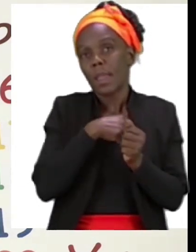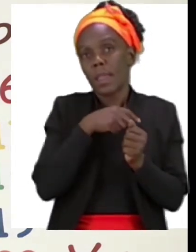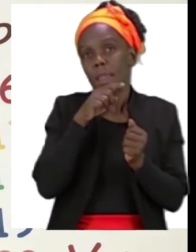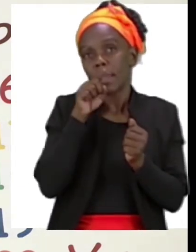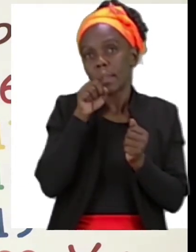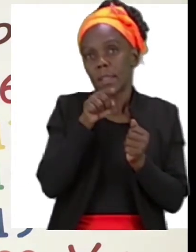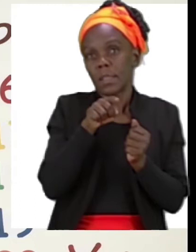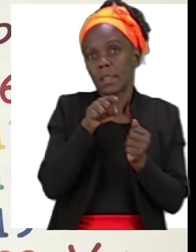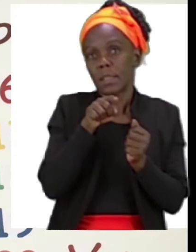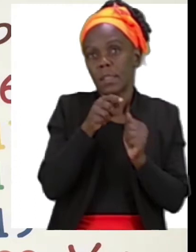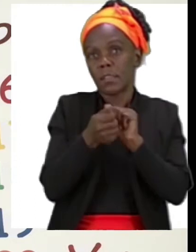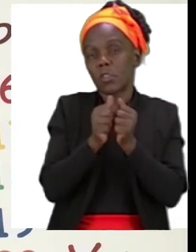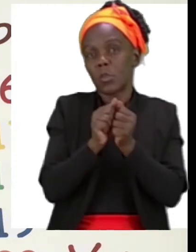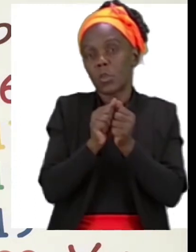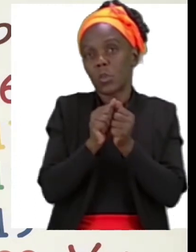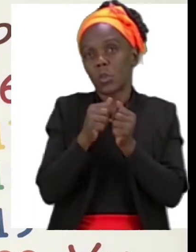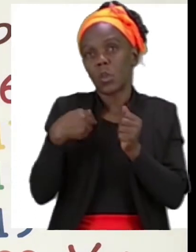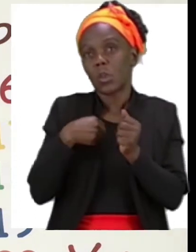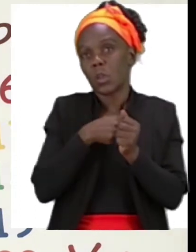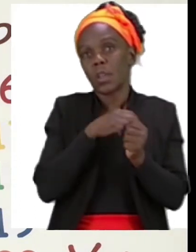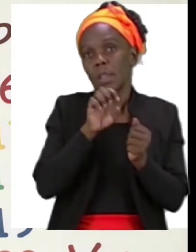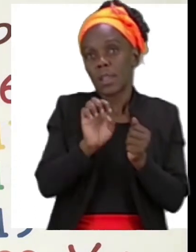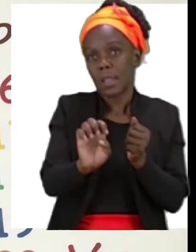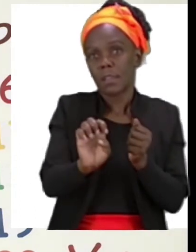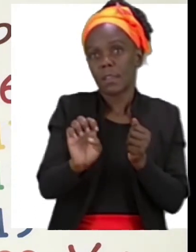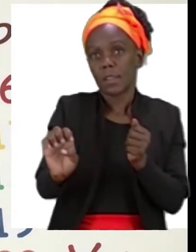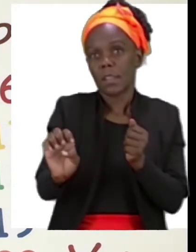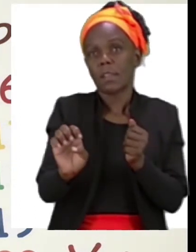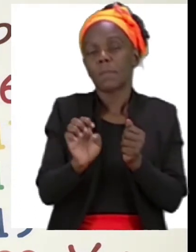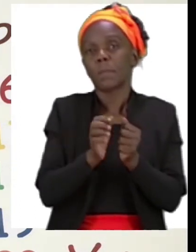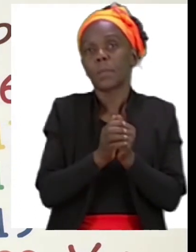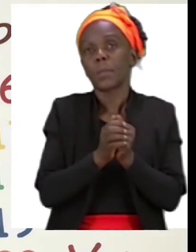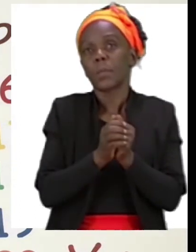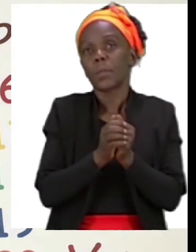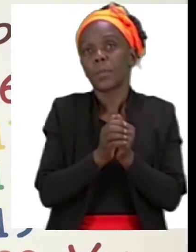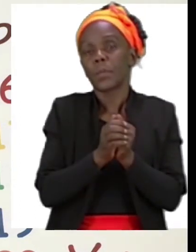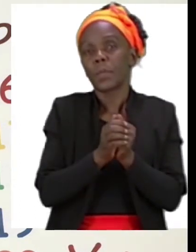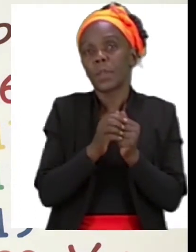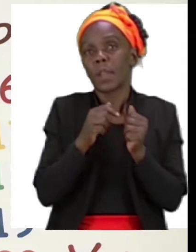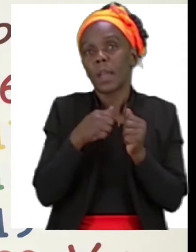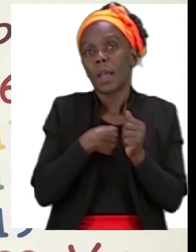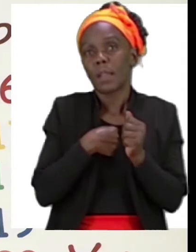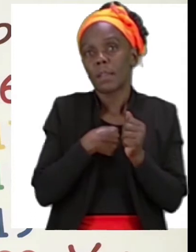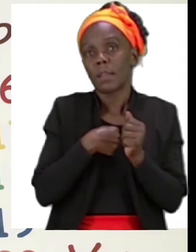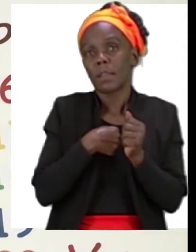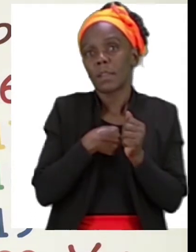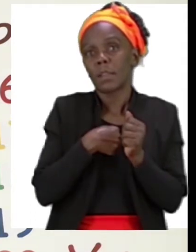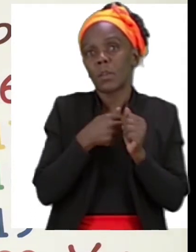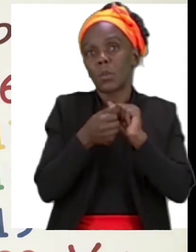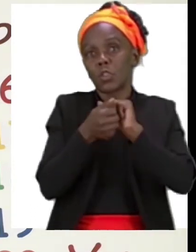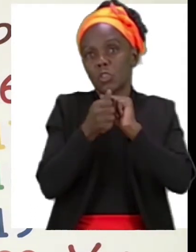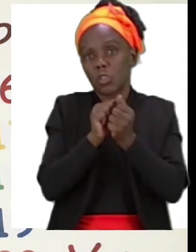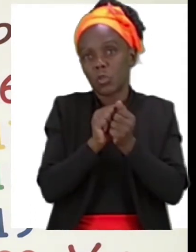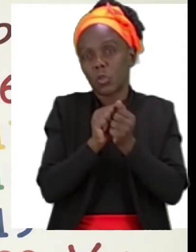then us will change to ours. Then we have